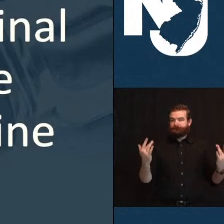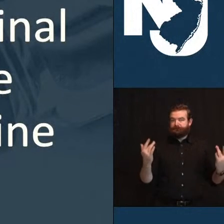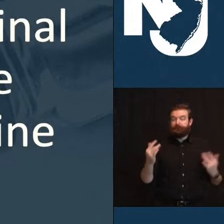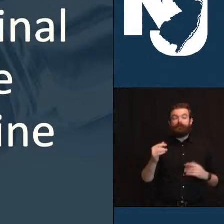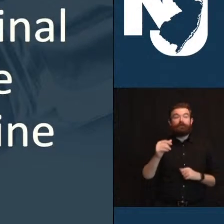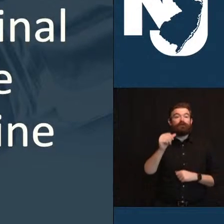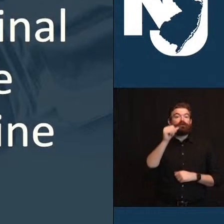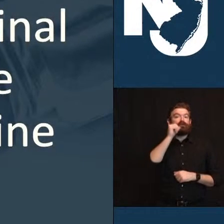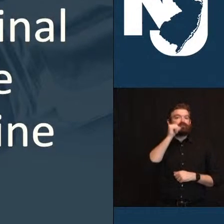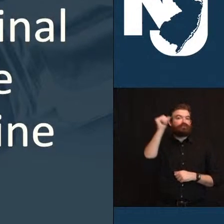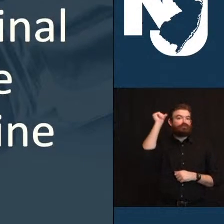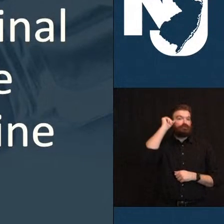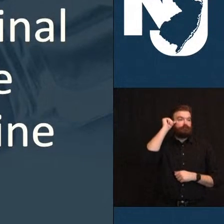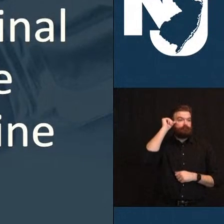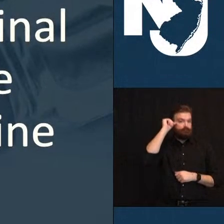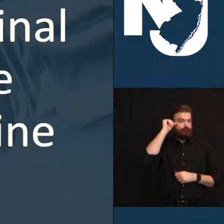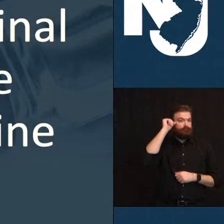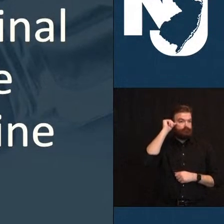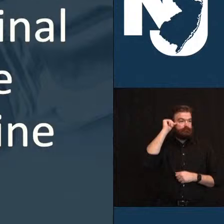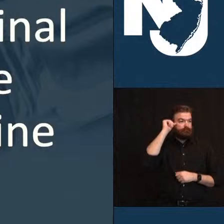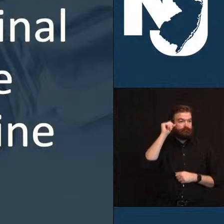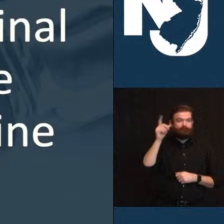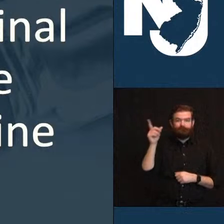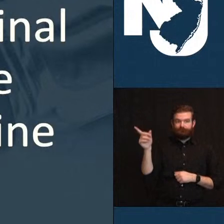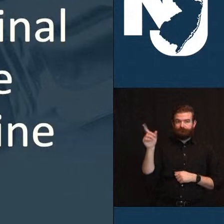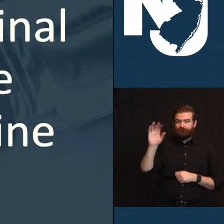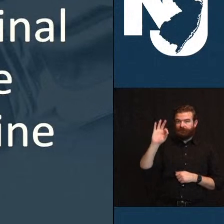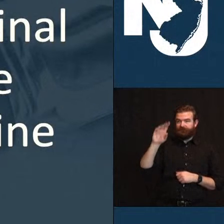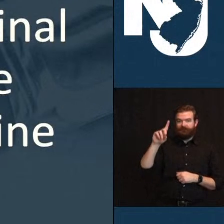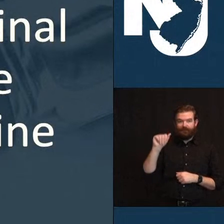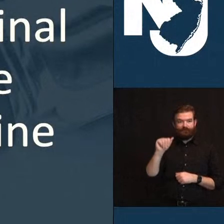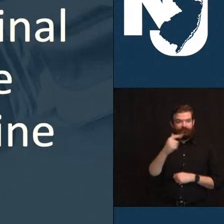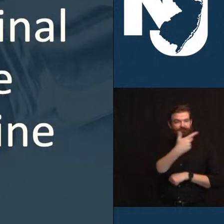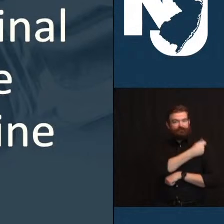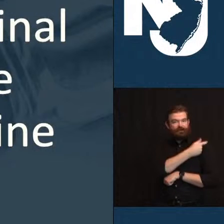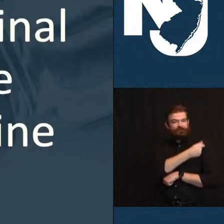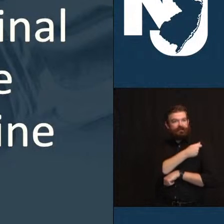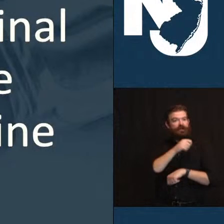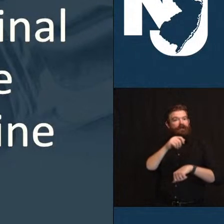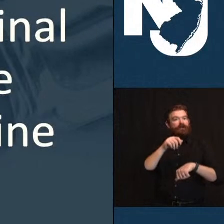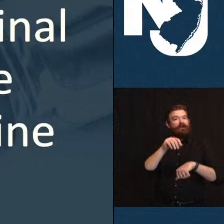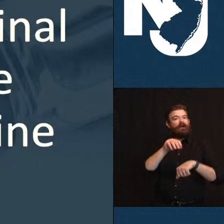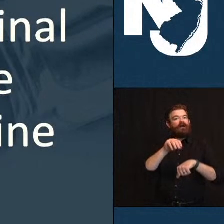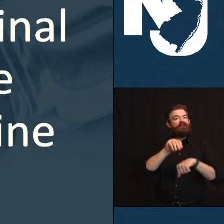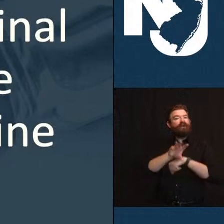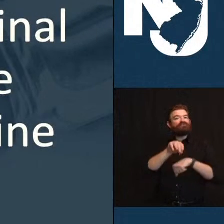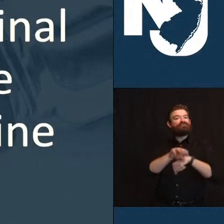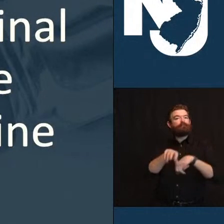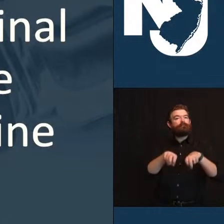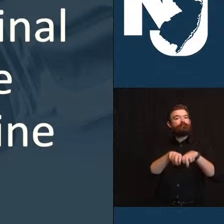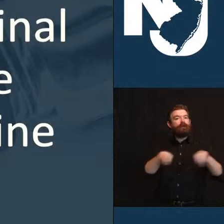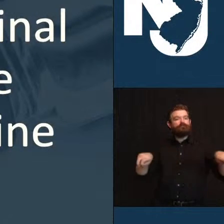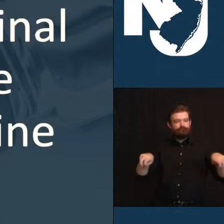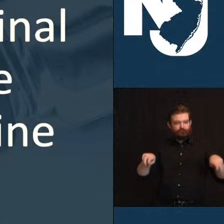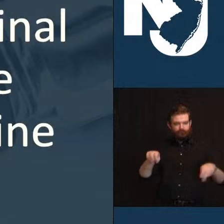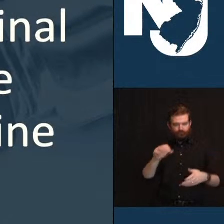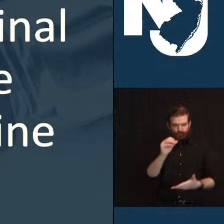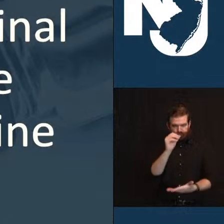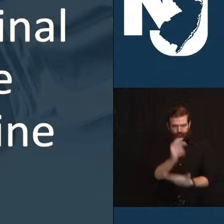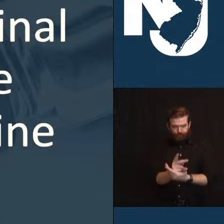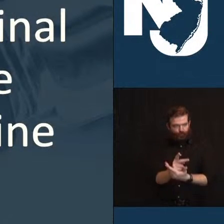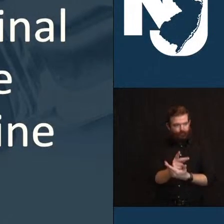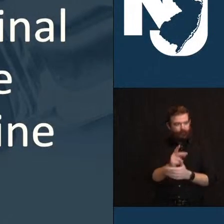year, by the FDA's Vaccine Advisory Panel in its approval of the Pfizer-BioNTech Emergency Use